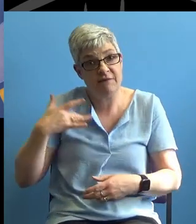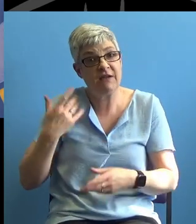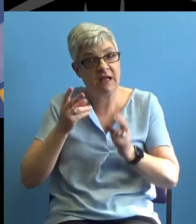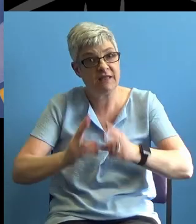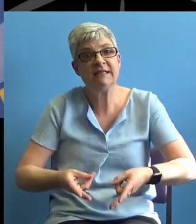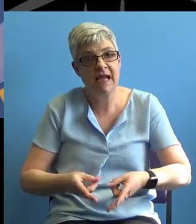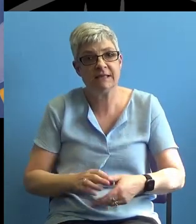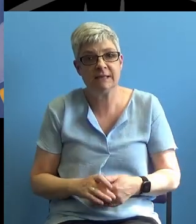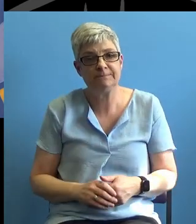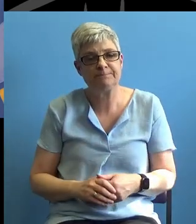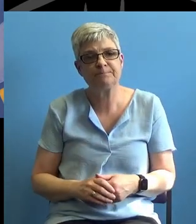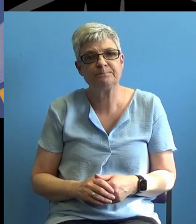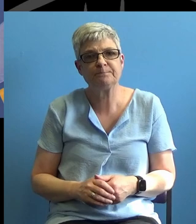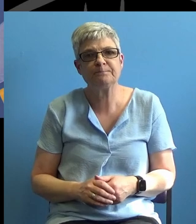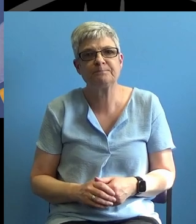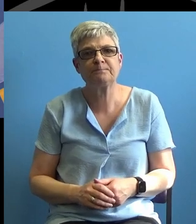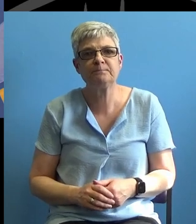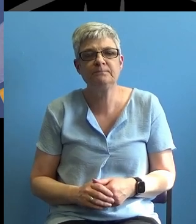dead.